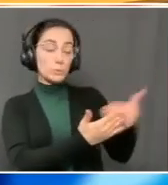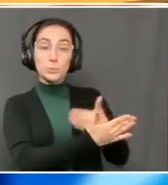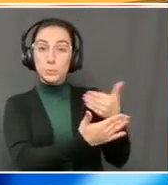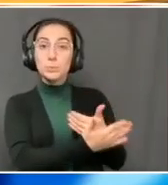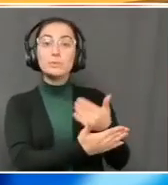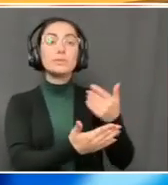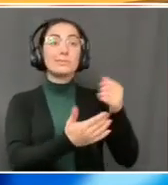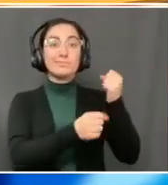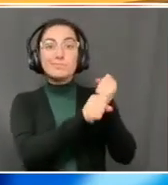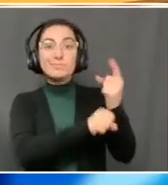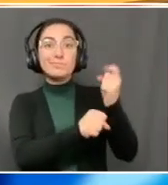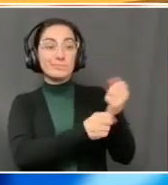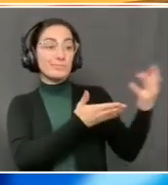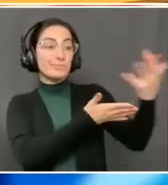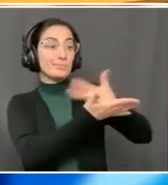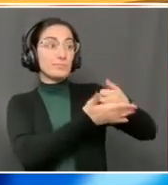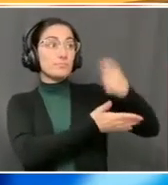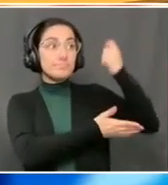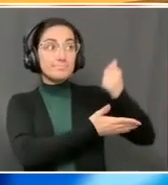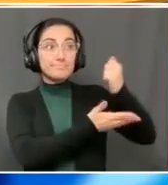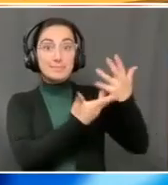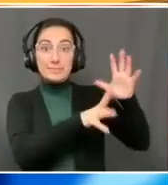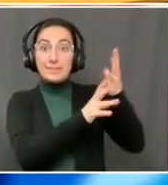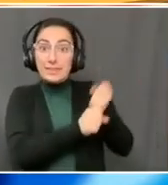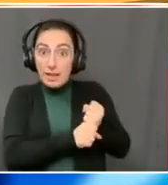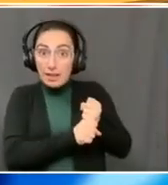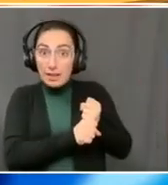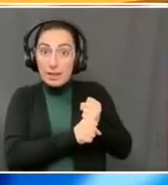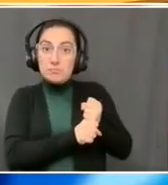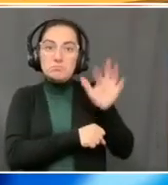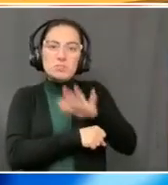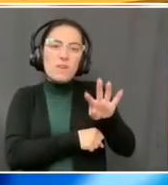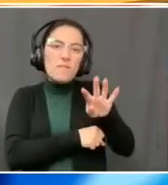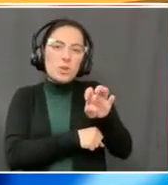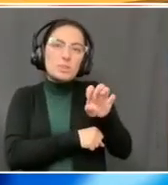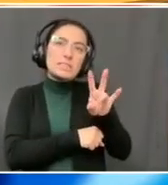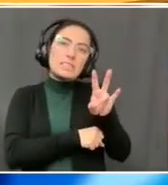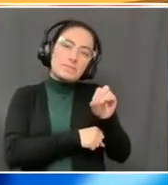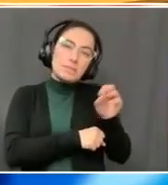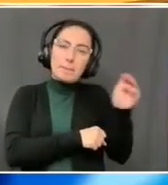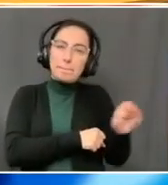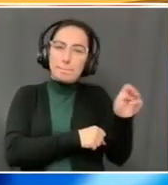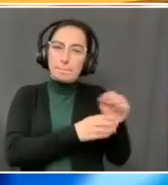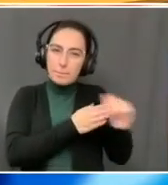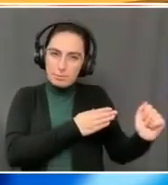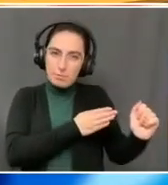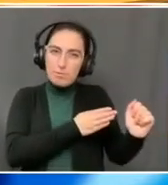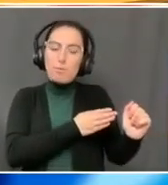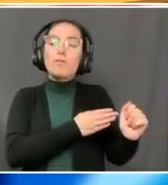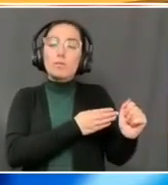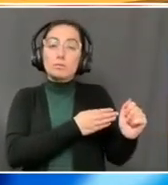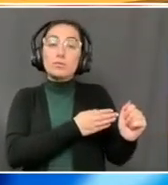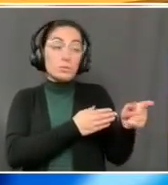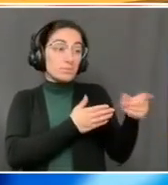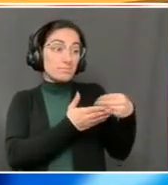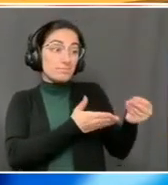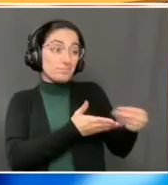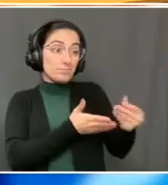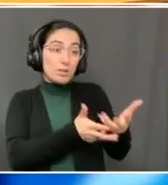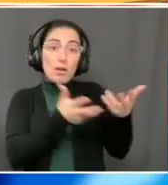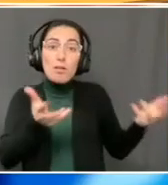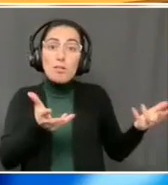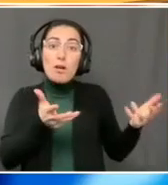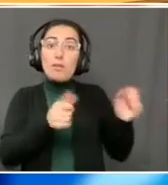annual revenues we receive are about $470 million. And while it's spent on a lot of